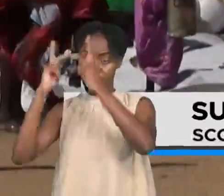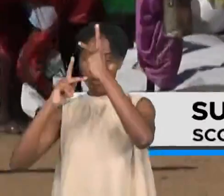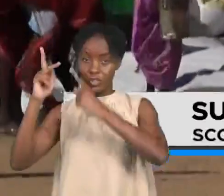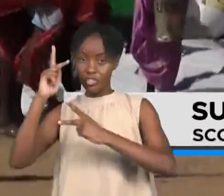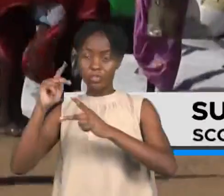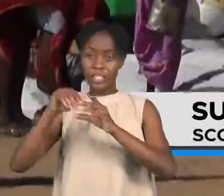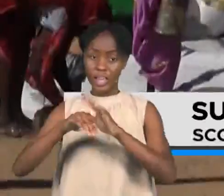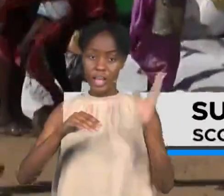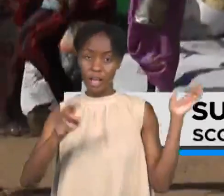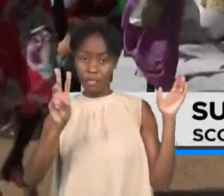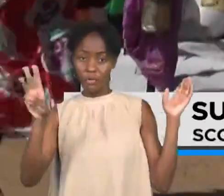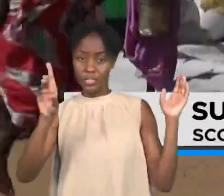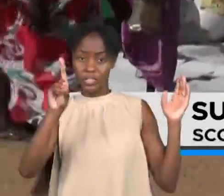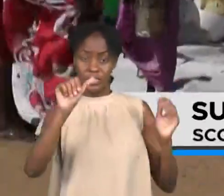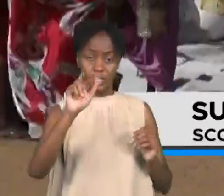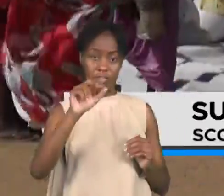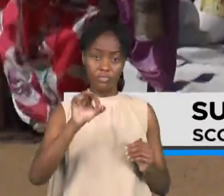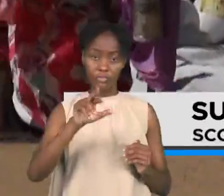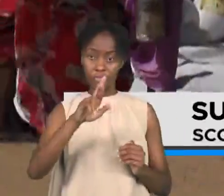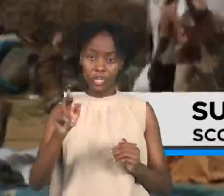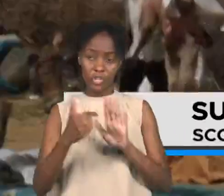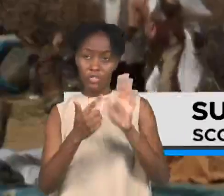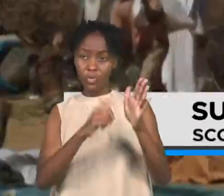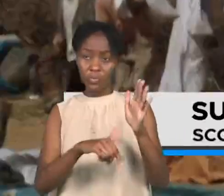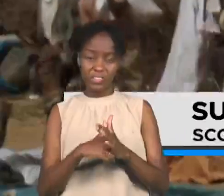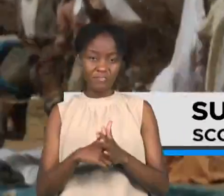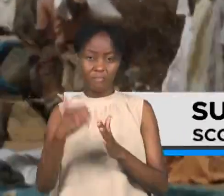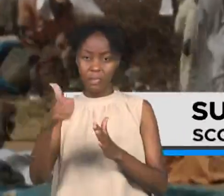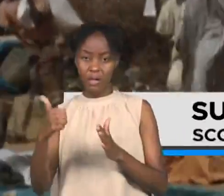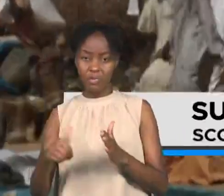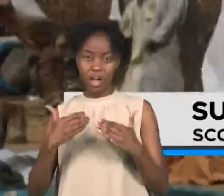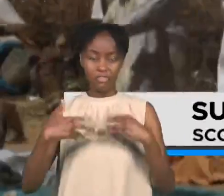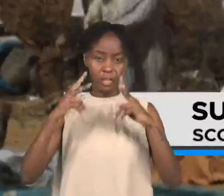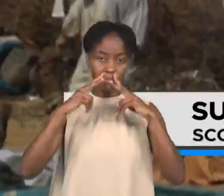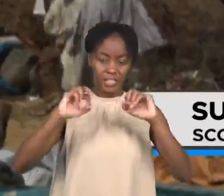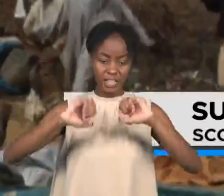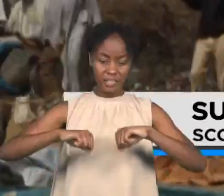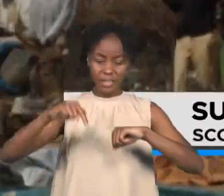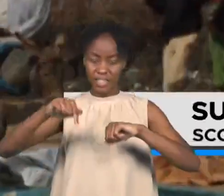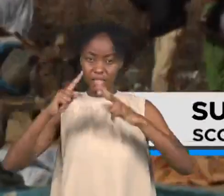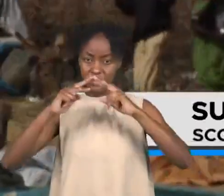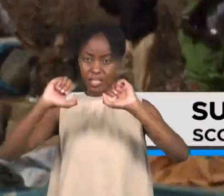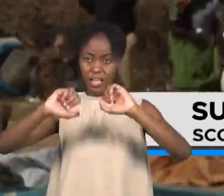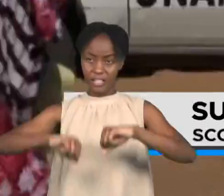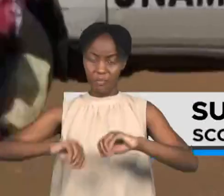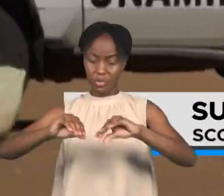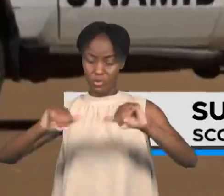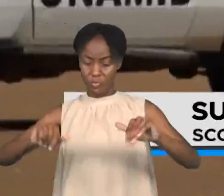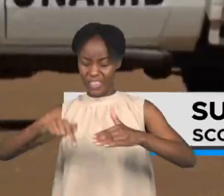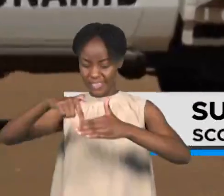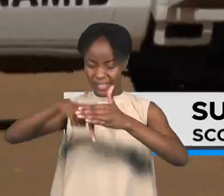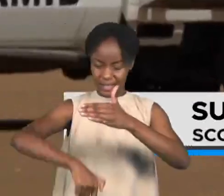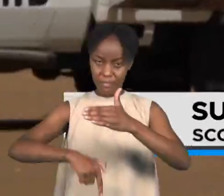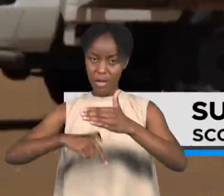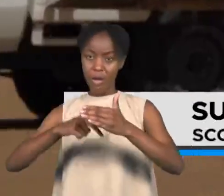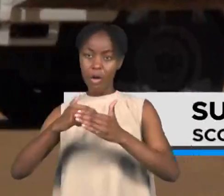violence in West Darfur shows the deficiencies of the peace agreement, which they say did not address the roots of the crisis in the